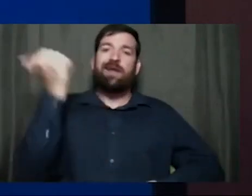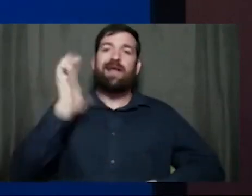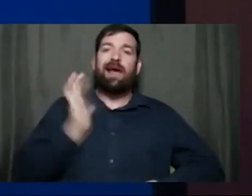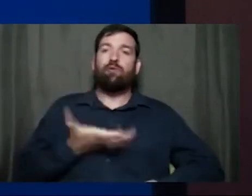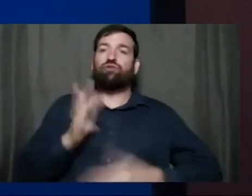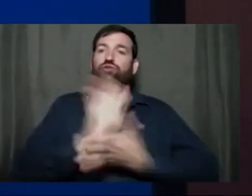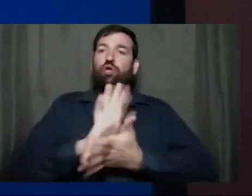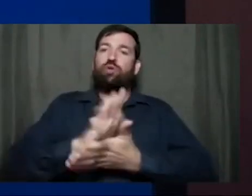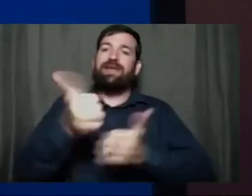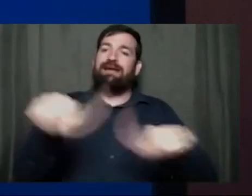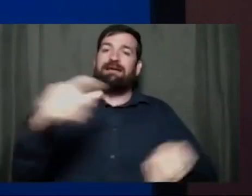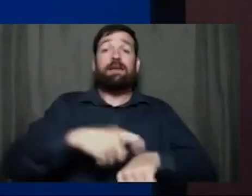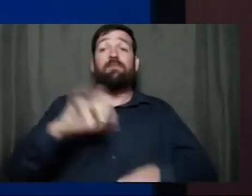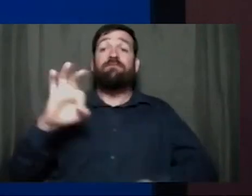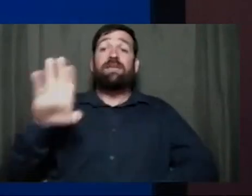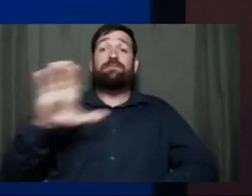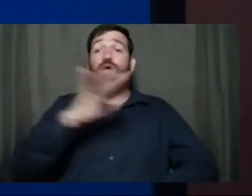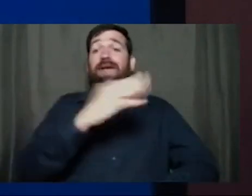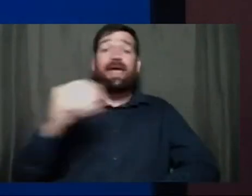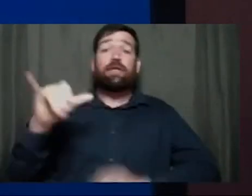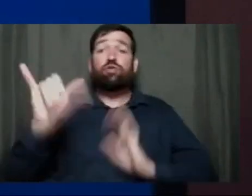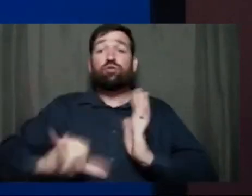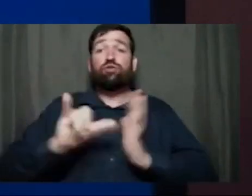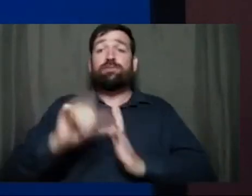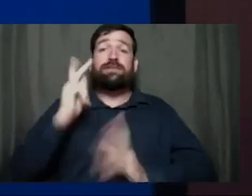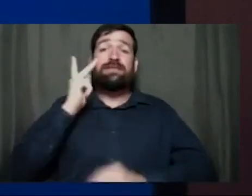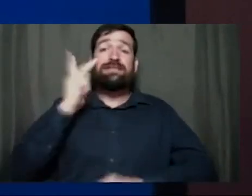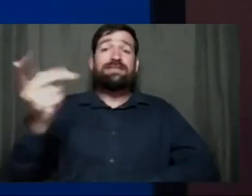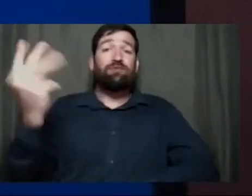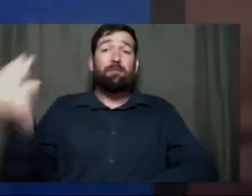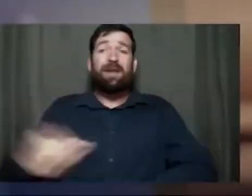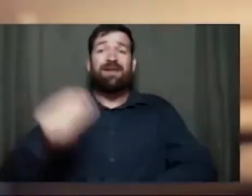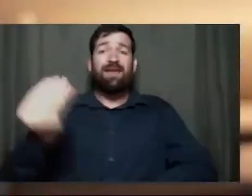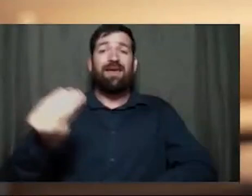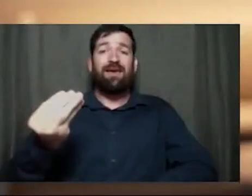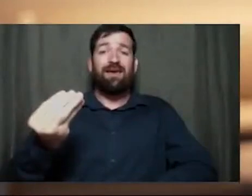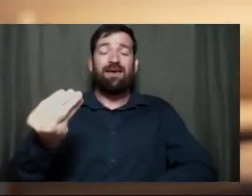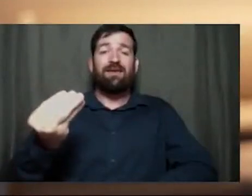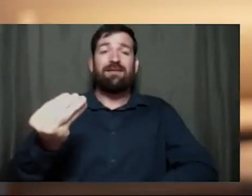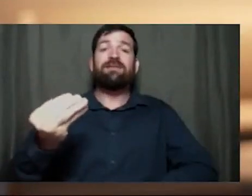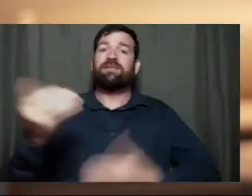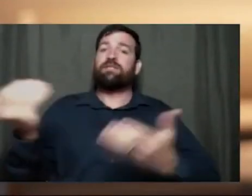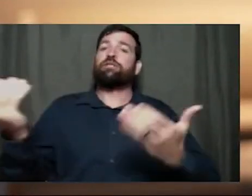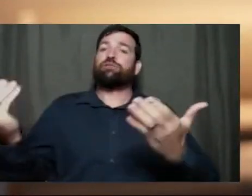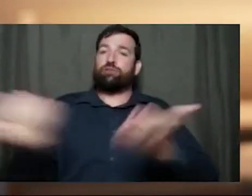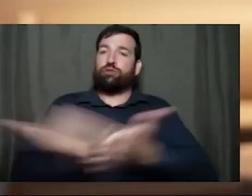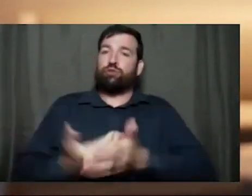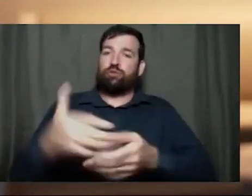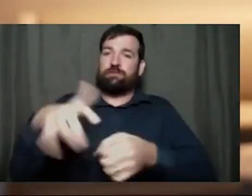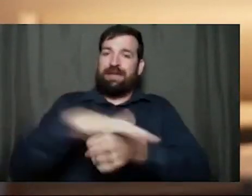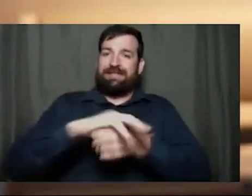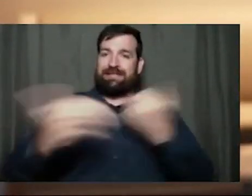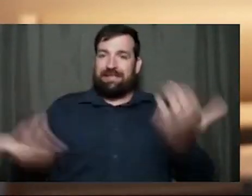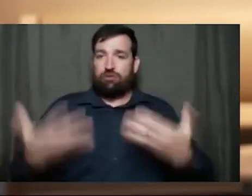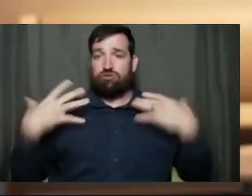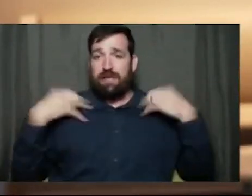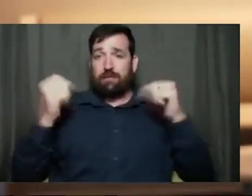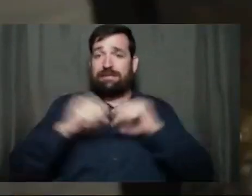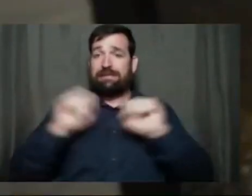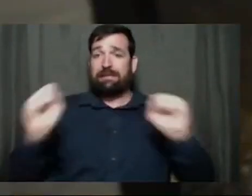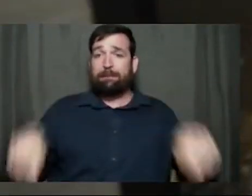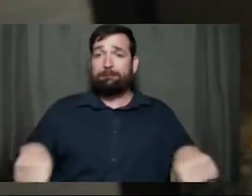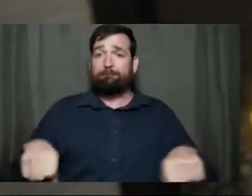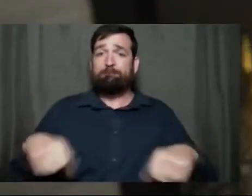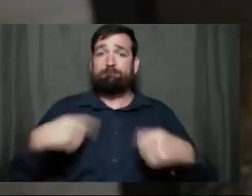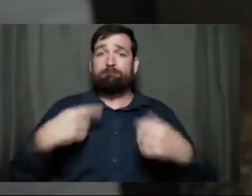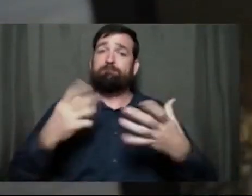and YouTube. We will see you on Monday. We take you to a new space here at the health system to show you and tell you why it will make